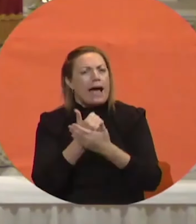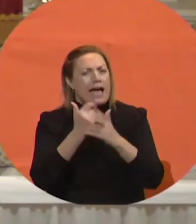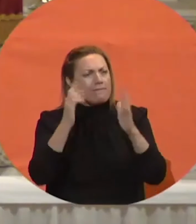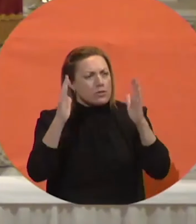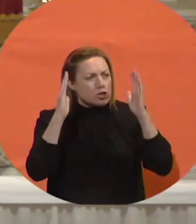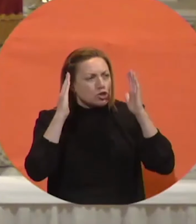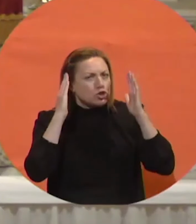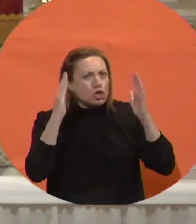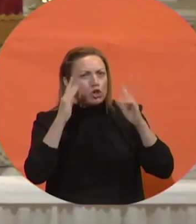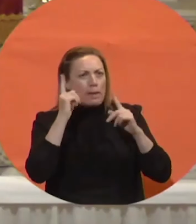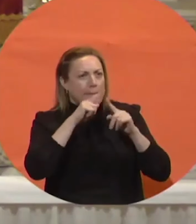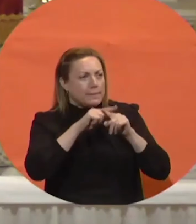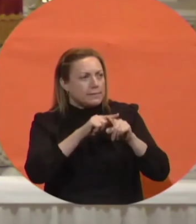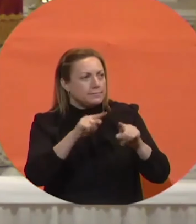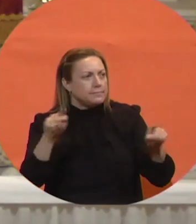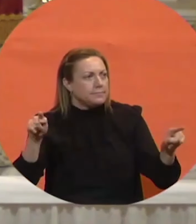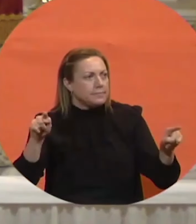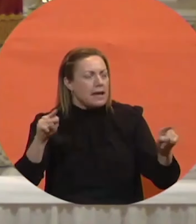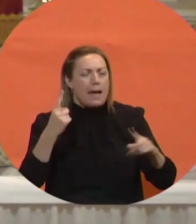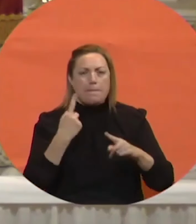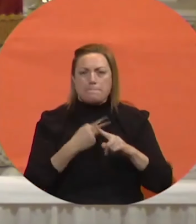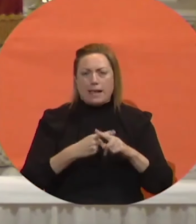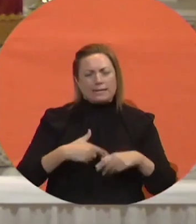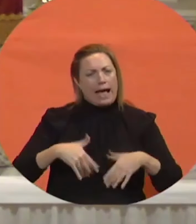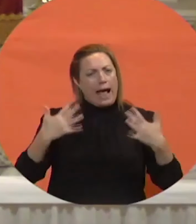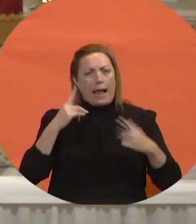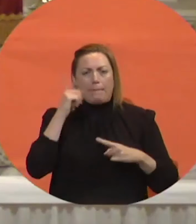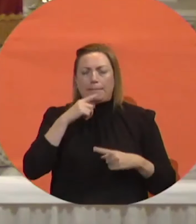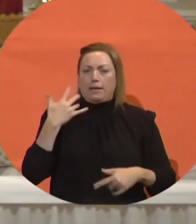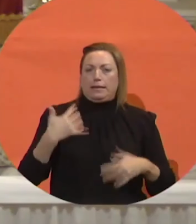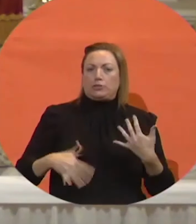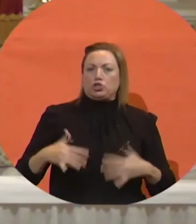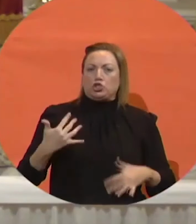all wounded humanity.